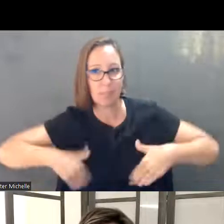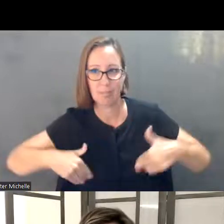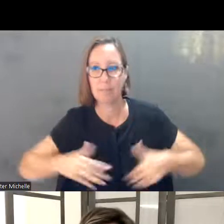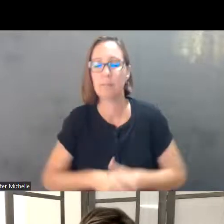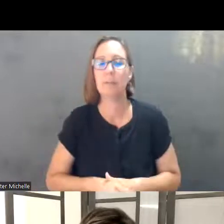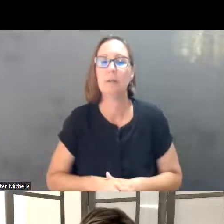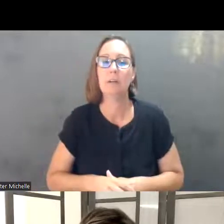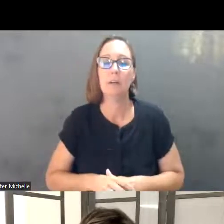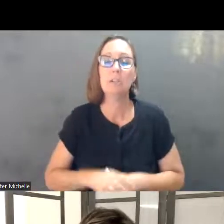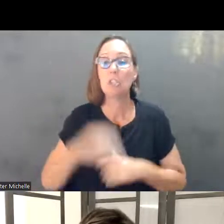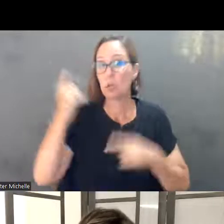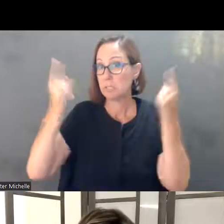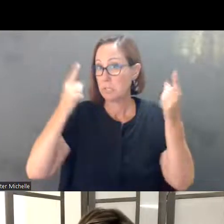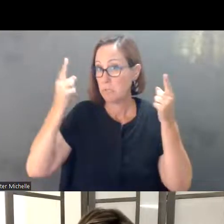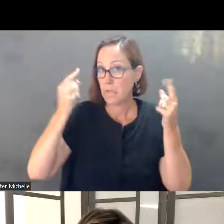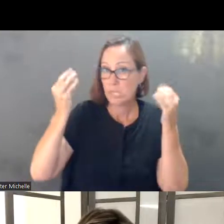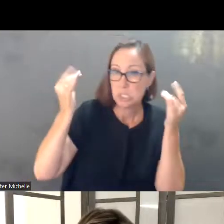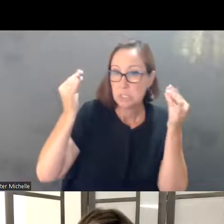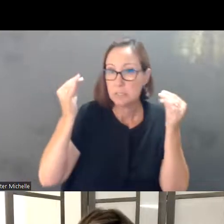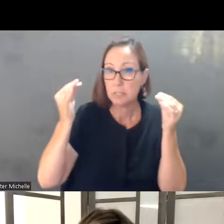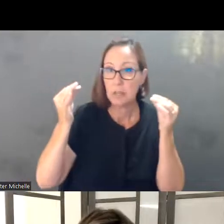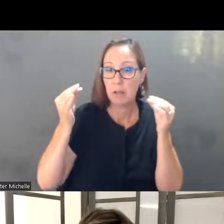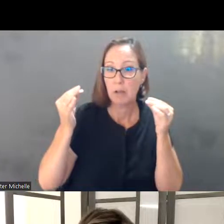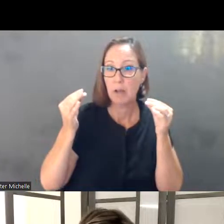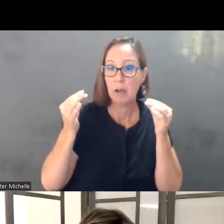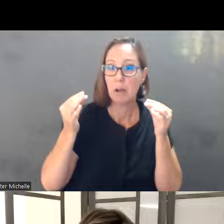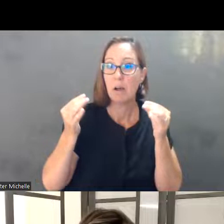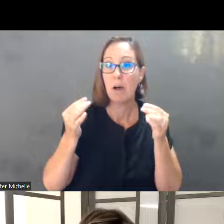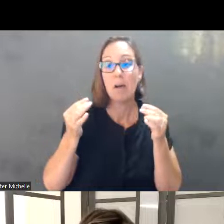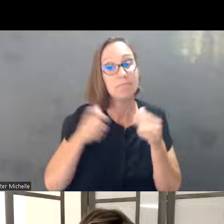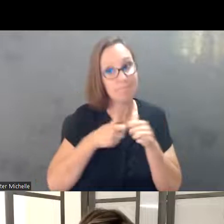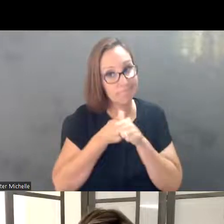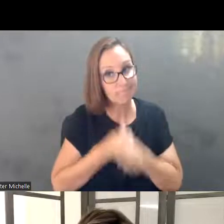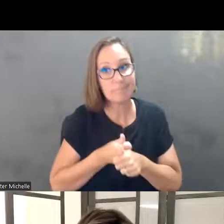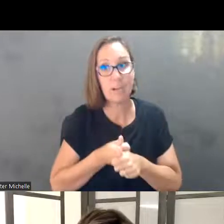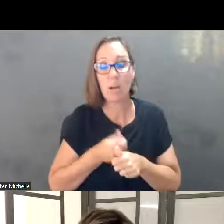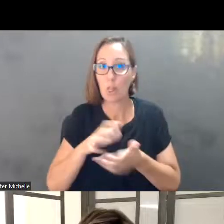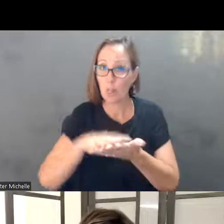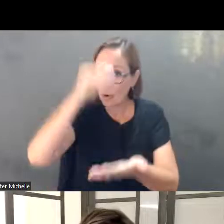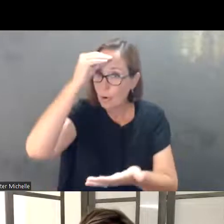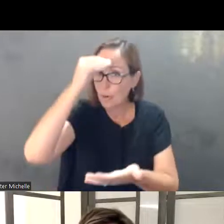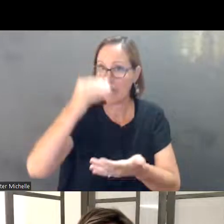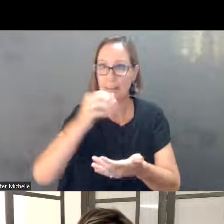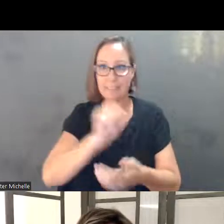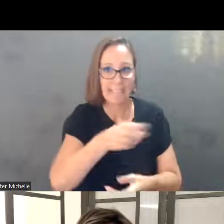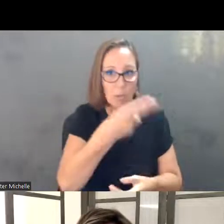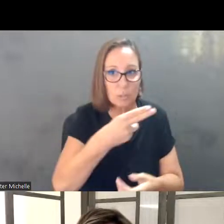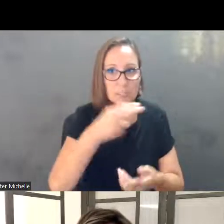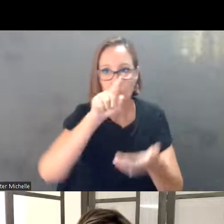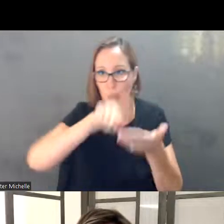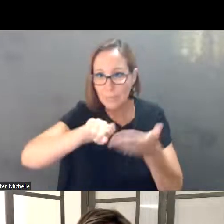And these considerations were really anchored in, again, the learning from stakeholders and research, but